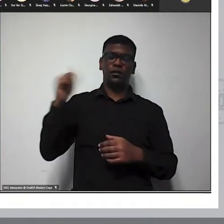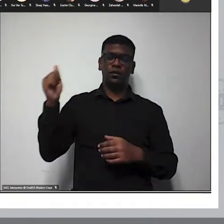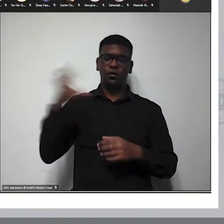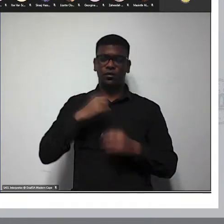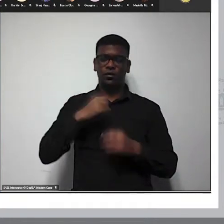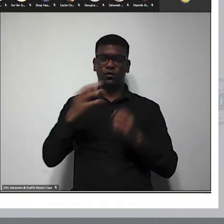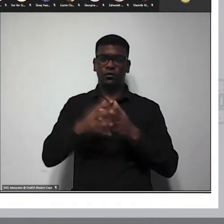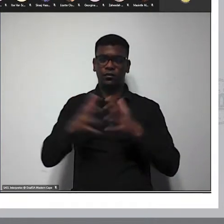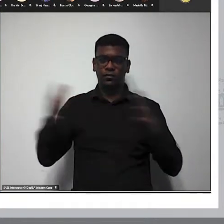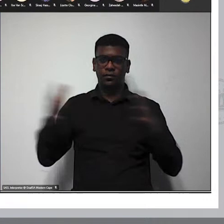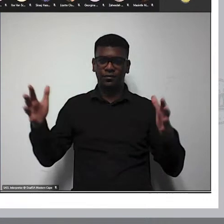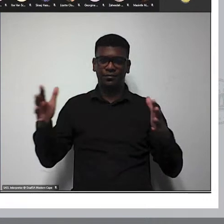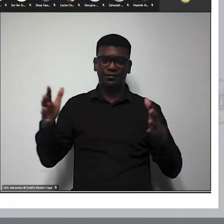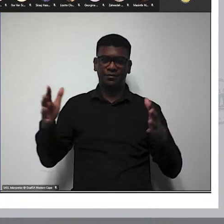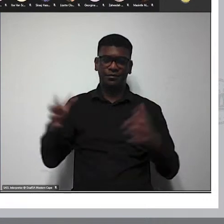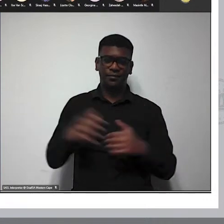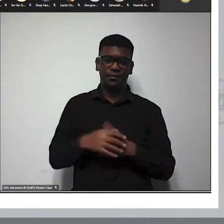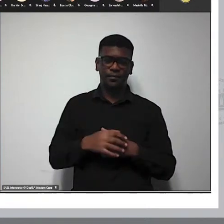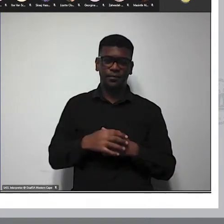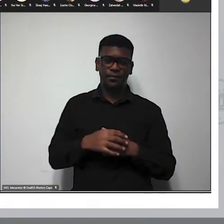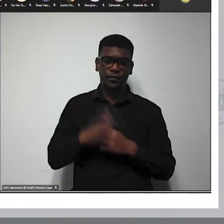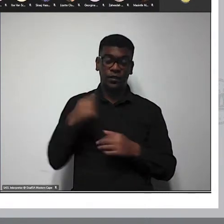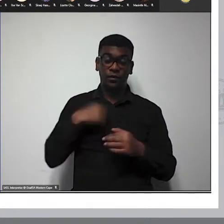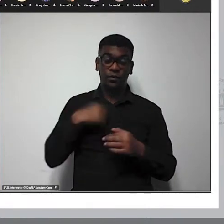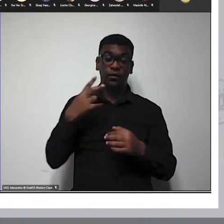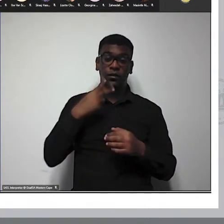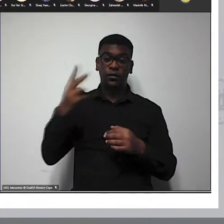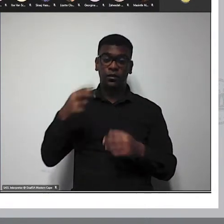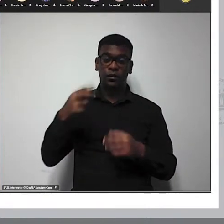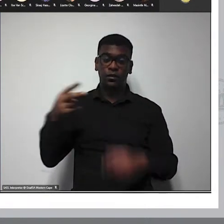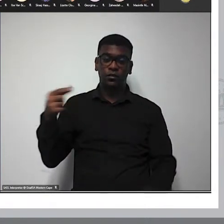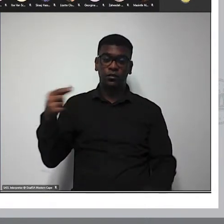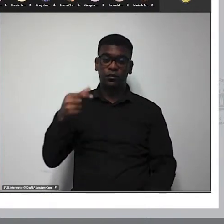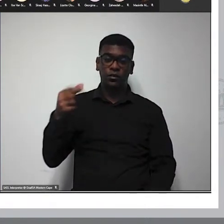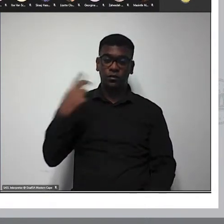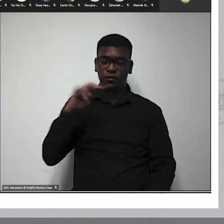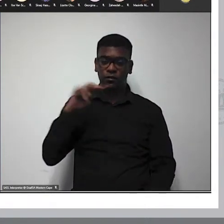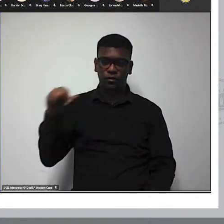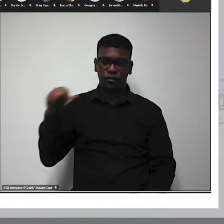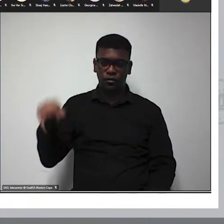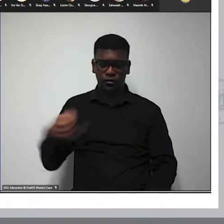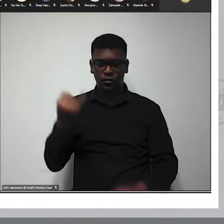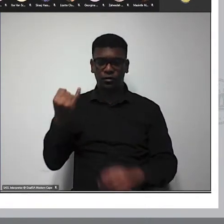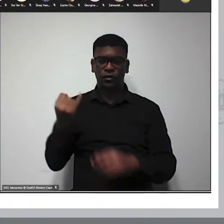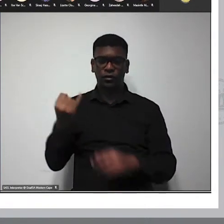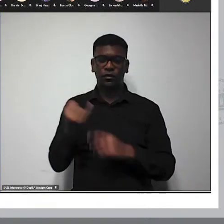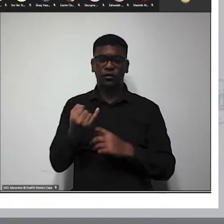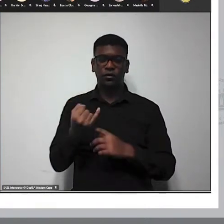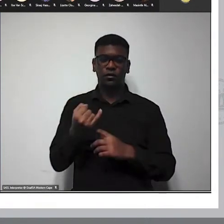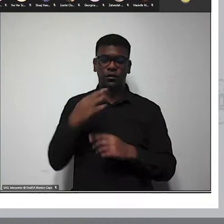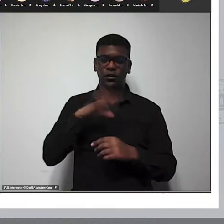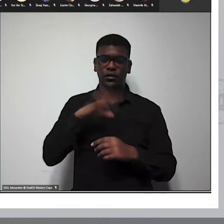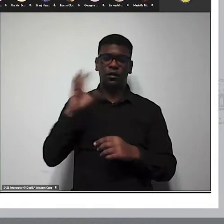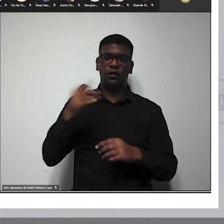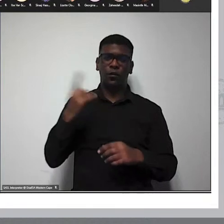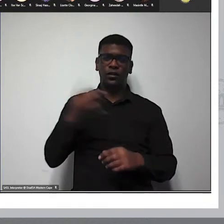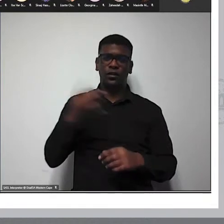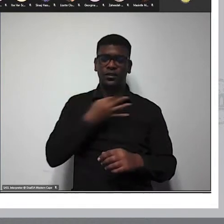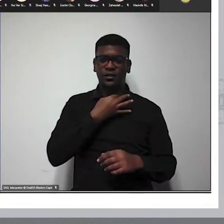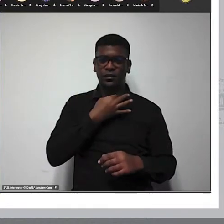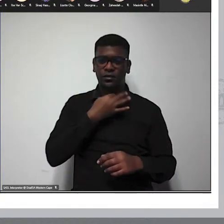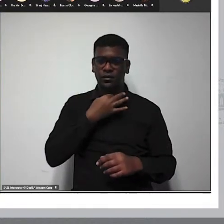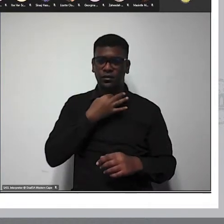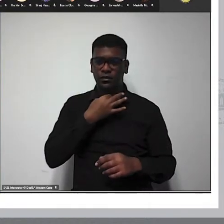is because when we had the department brief us on G4J, they explained that one of the risks in terms of